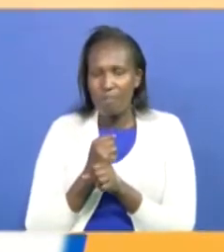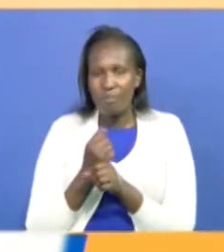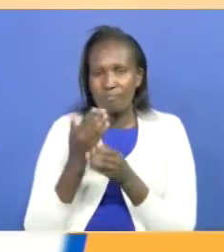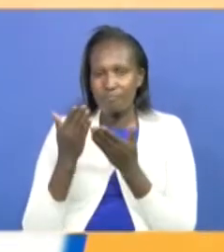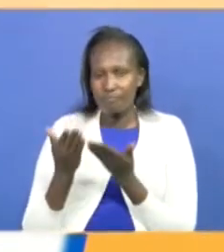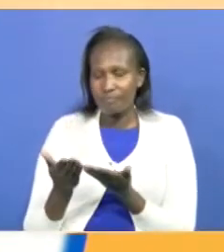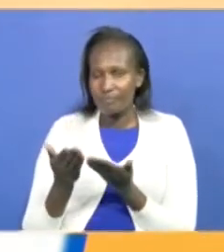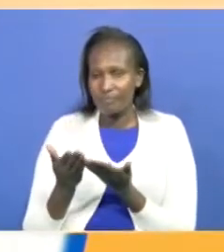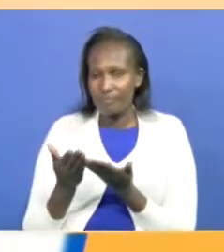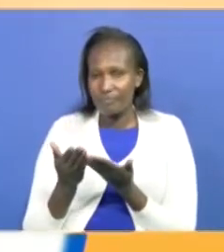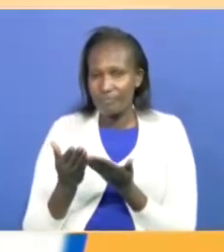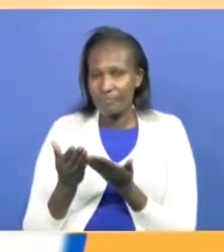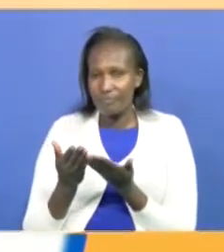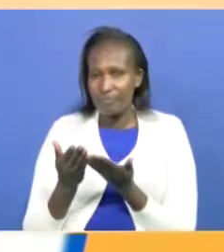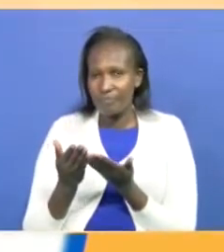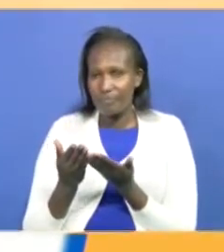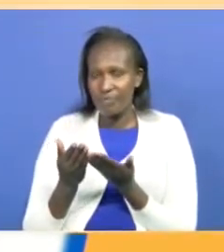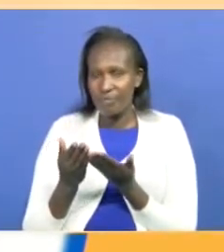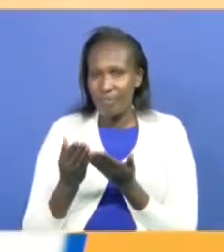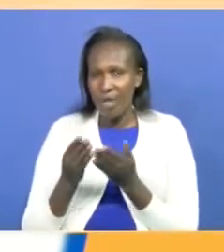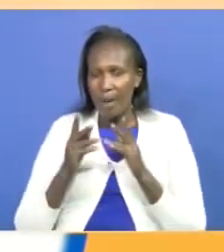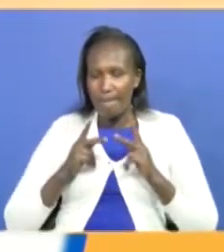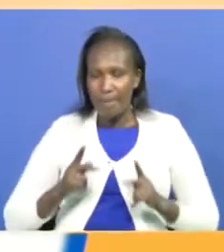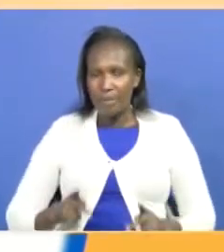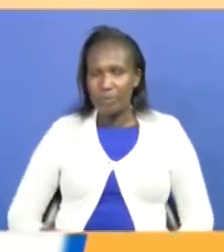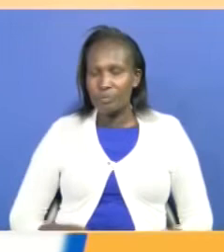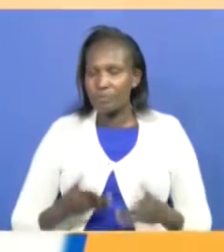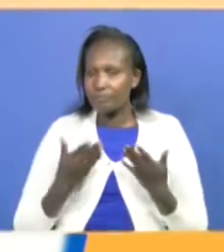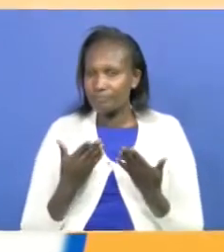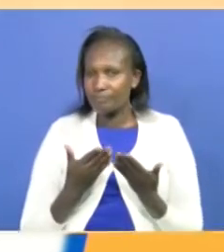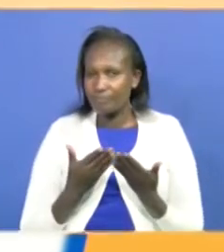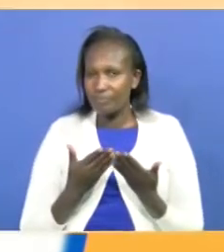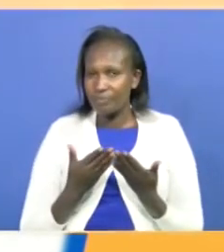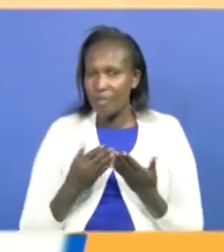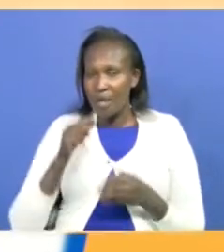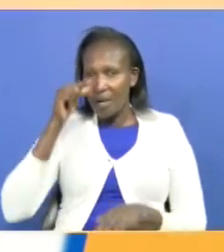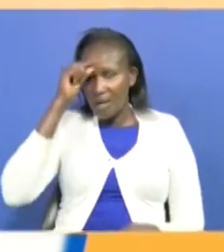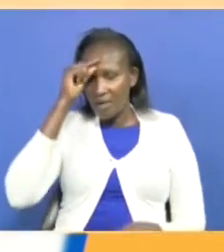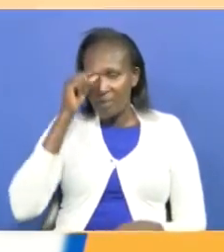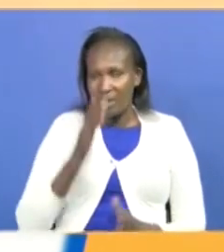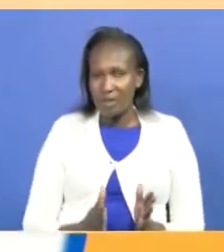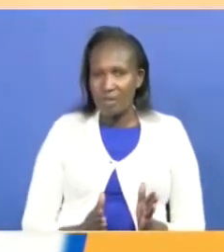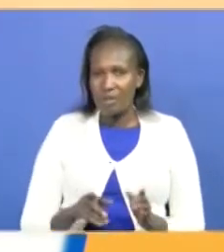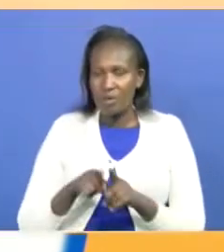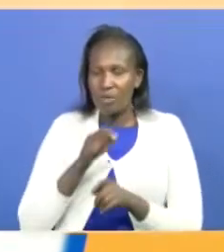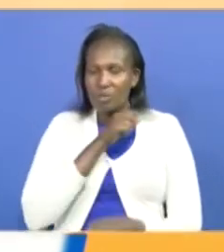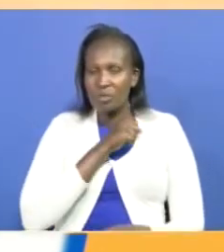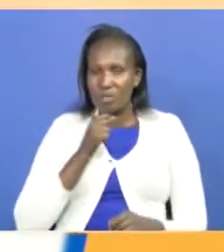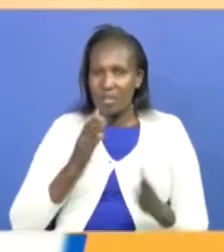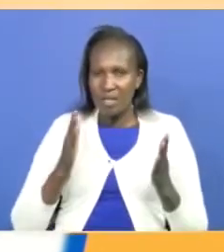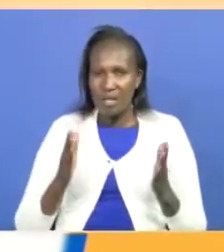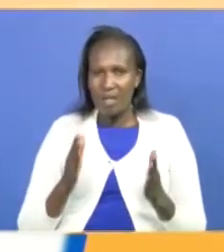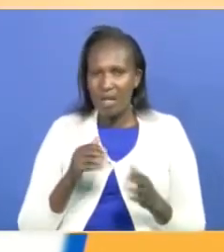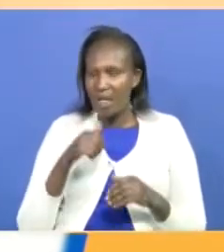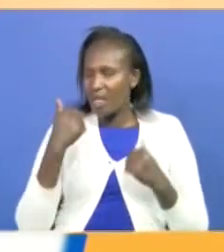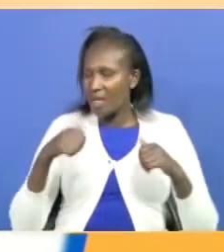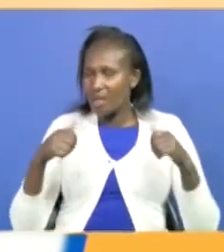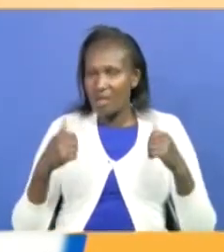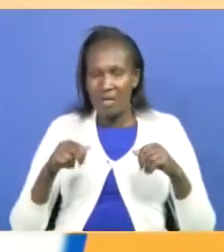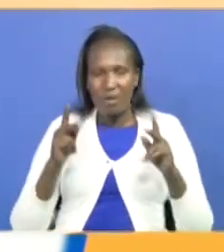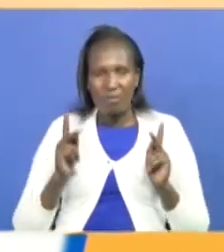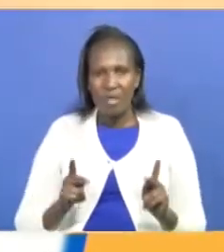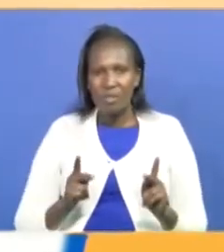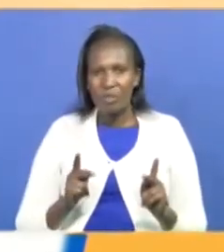appealing any person watching right now, the governors, the senators, just someone. If